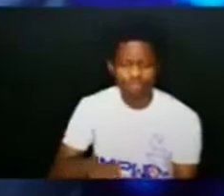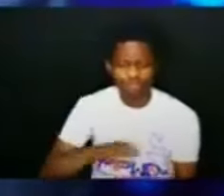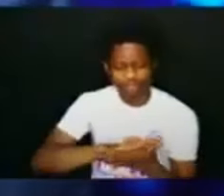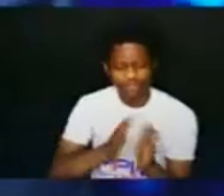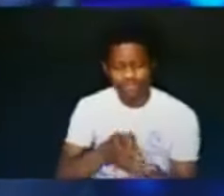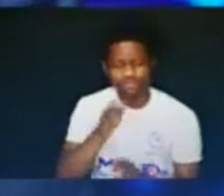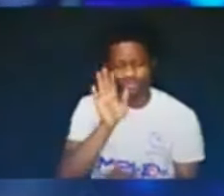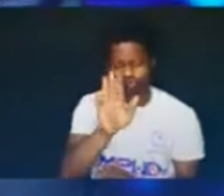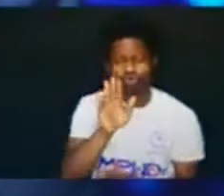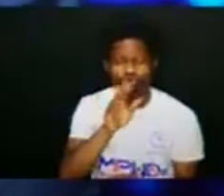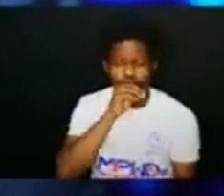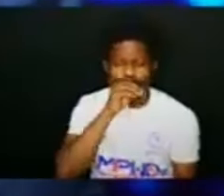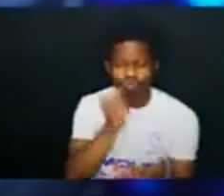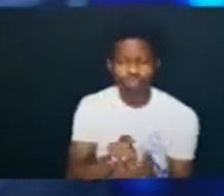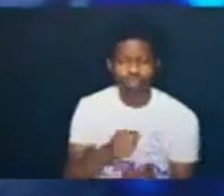That